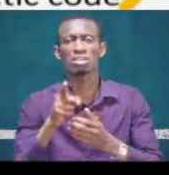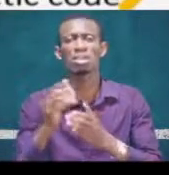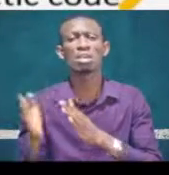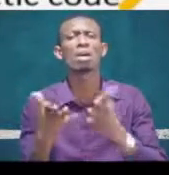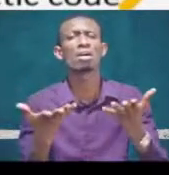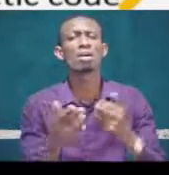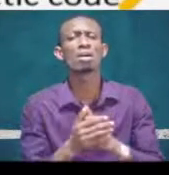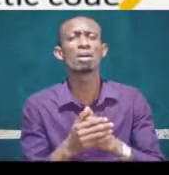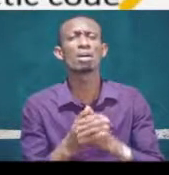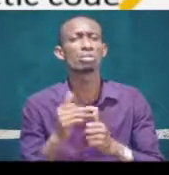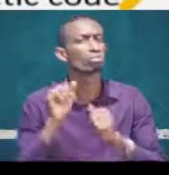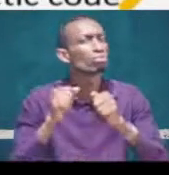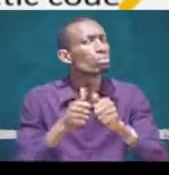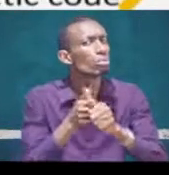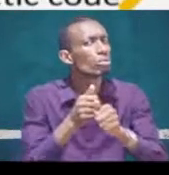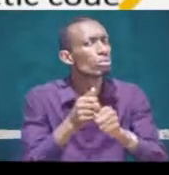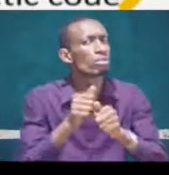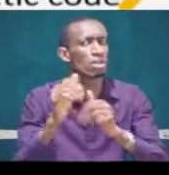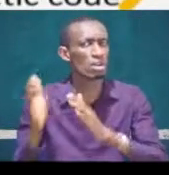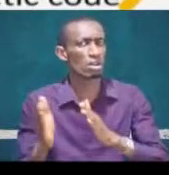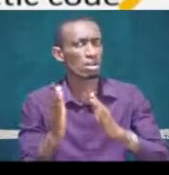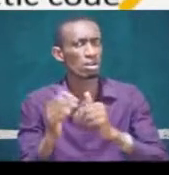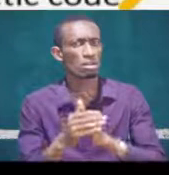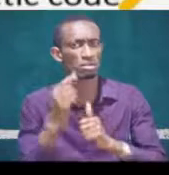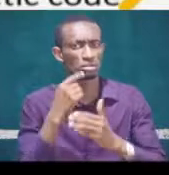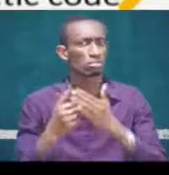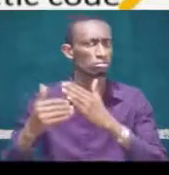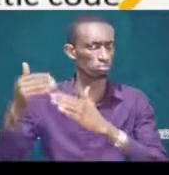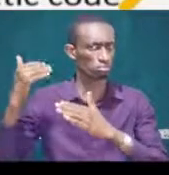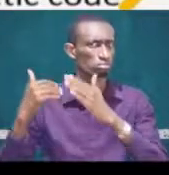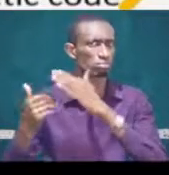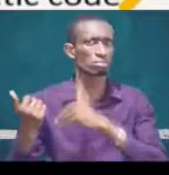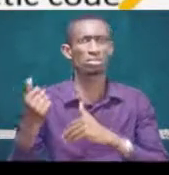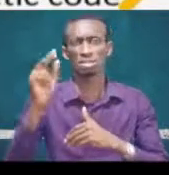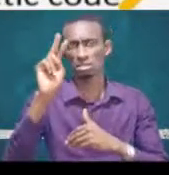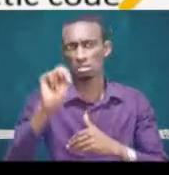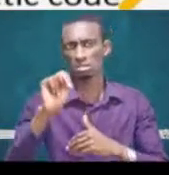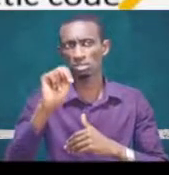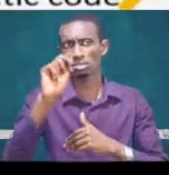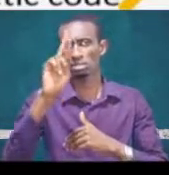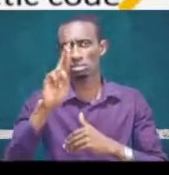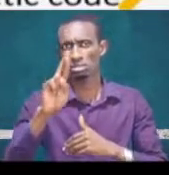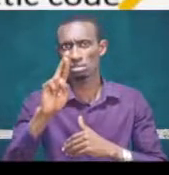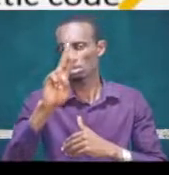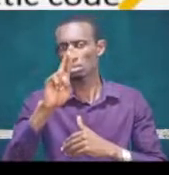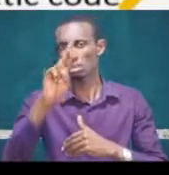we follow the arrangement and trace it back to the mRNA?